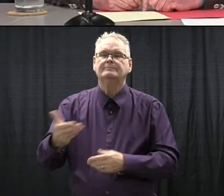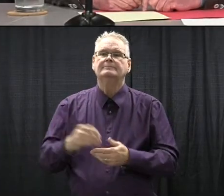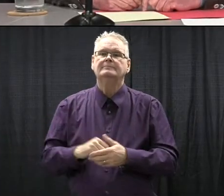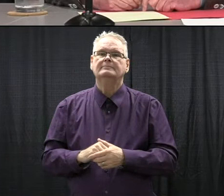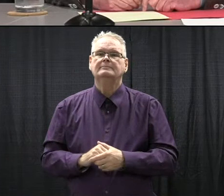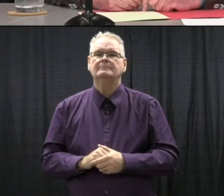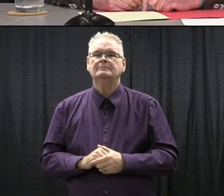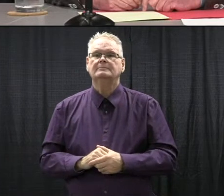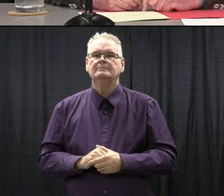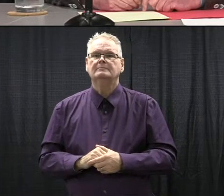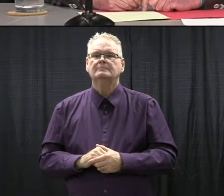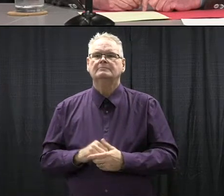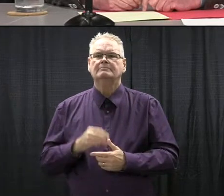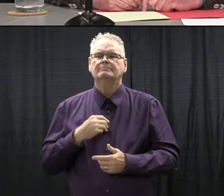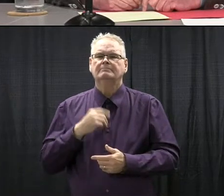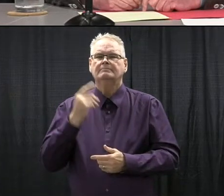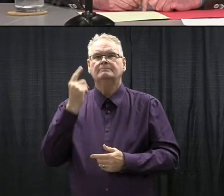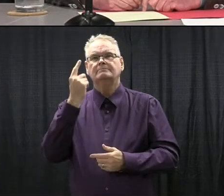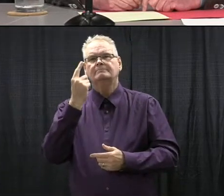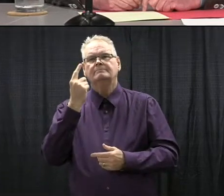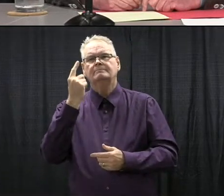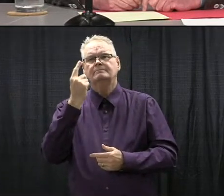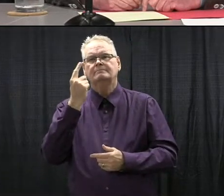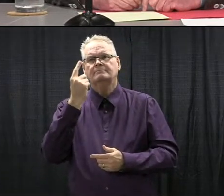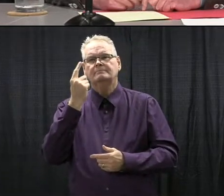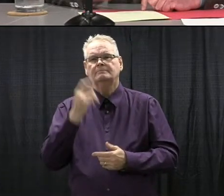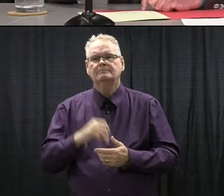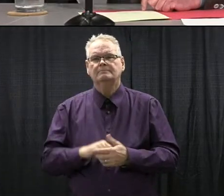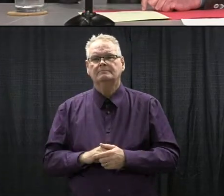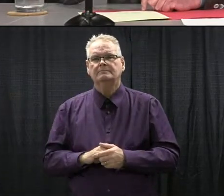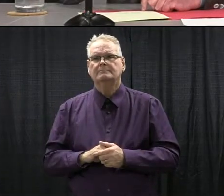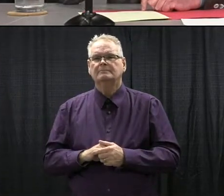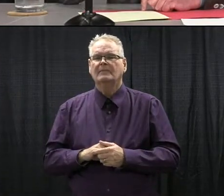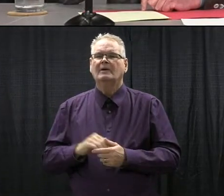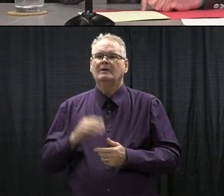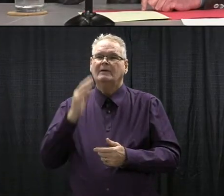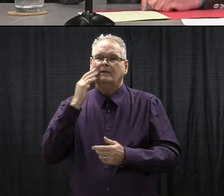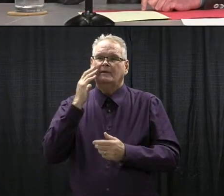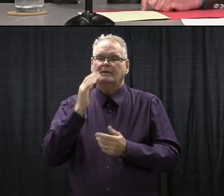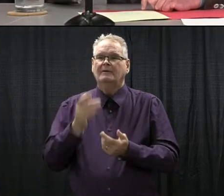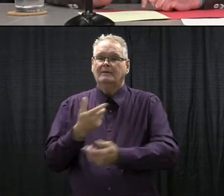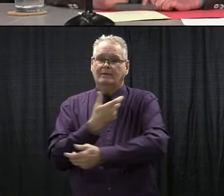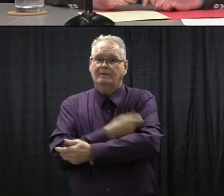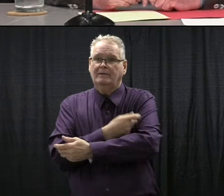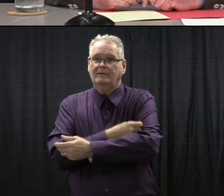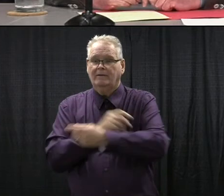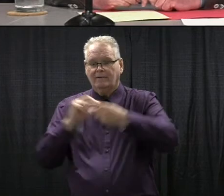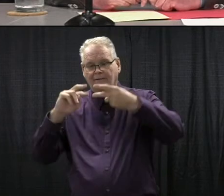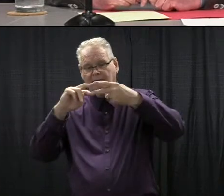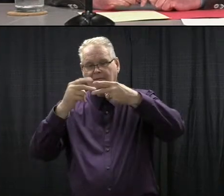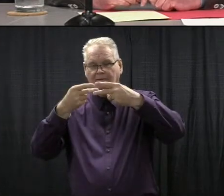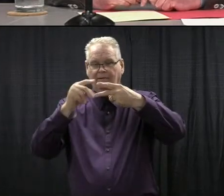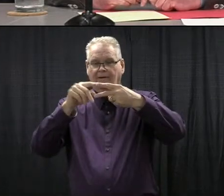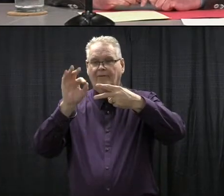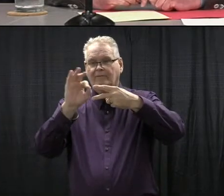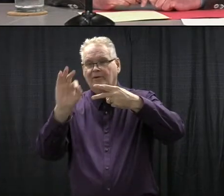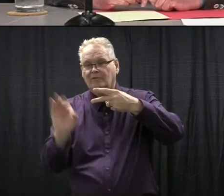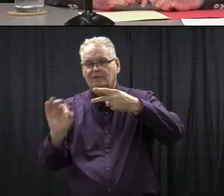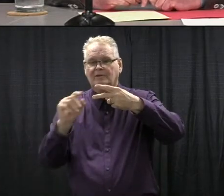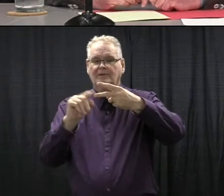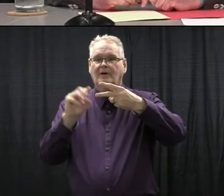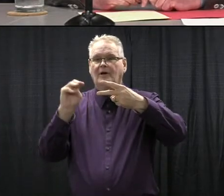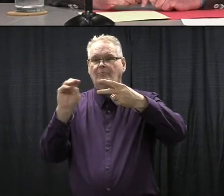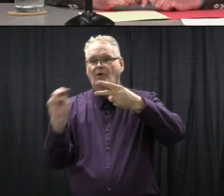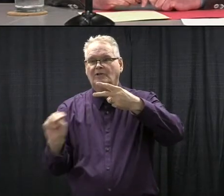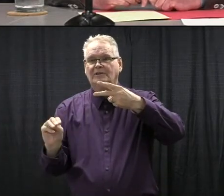You were just recently asked about the mixed doses, and I'm wondering if you feel the message is just not getting out. We